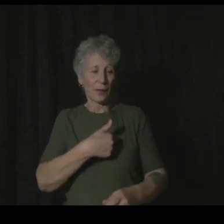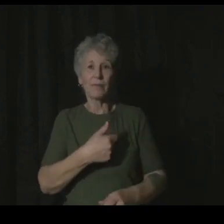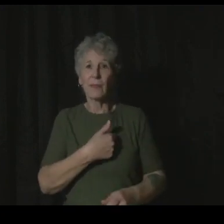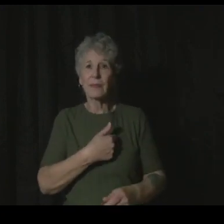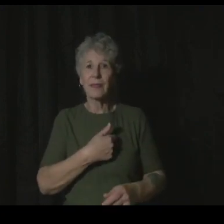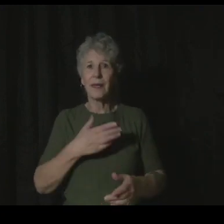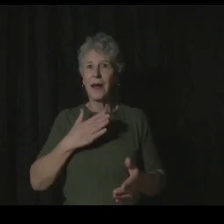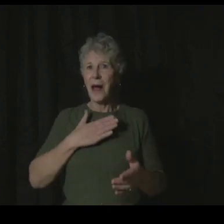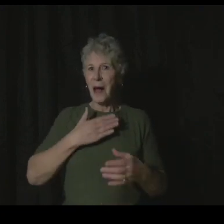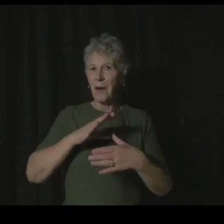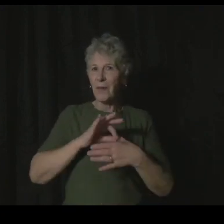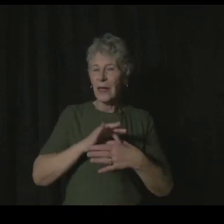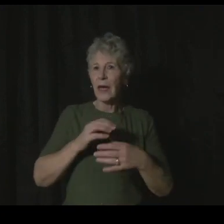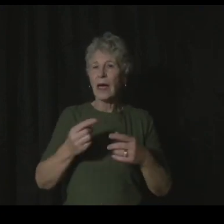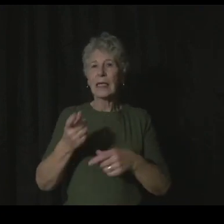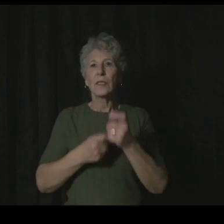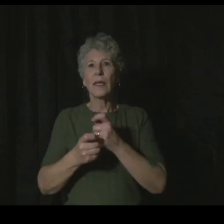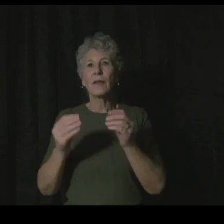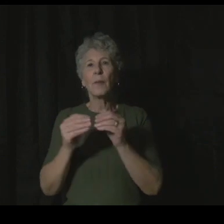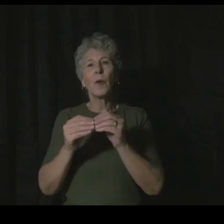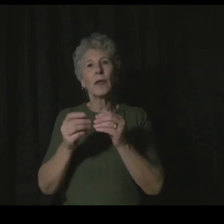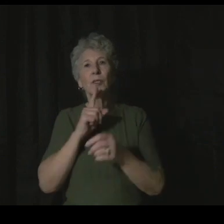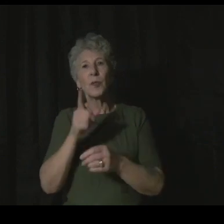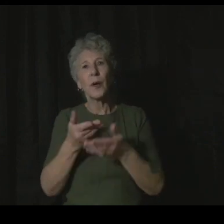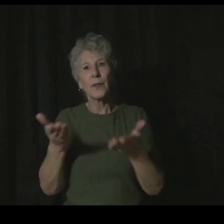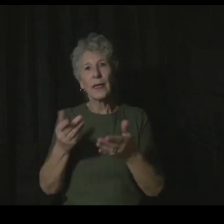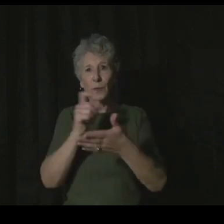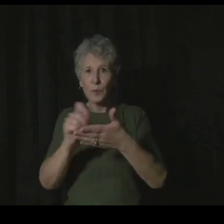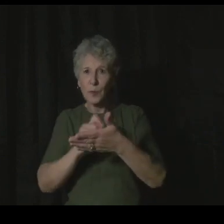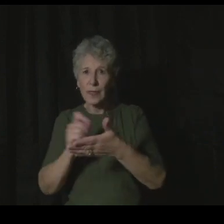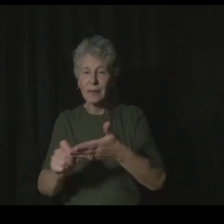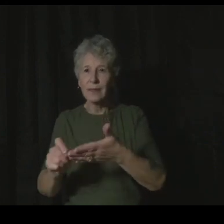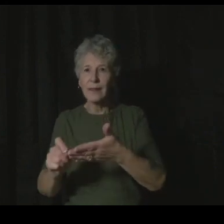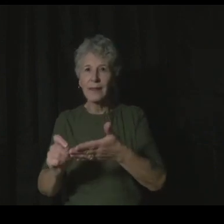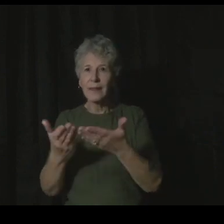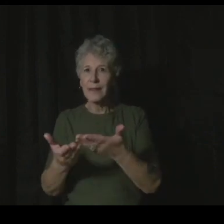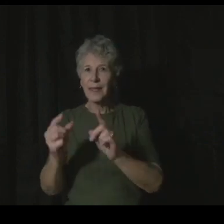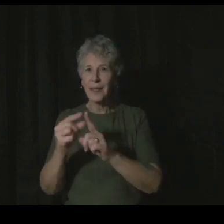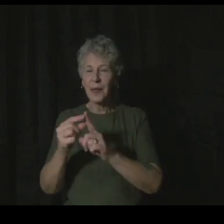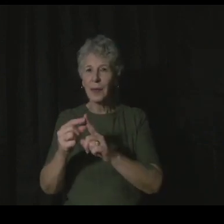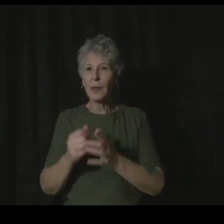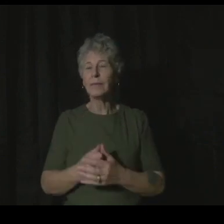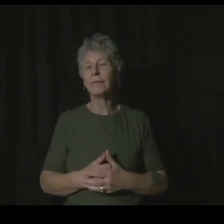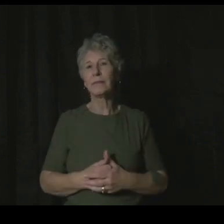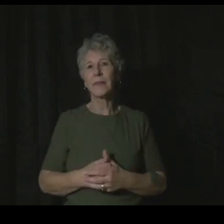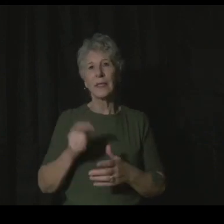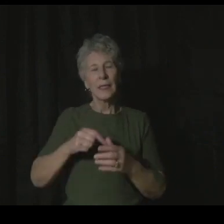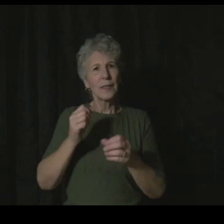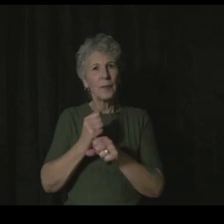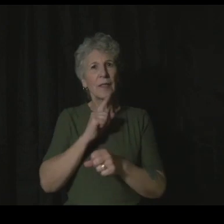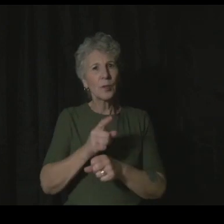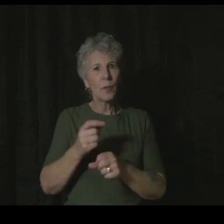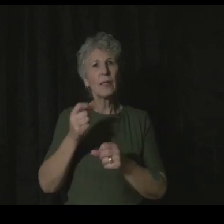own flesh, instead of the more sure things that are written in God's Word. And we need to make sure that we